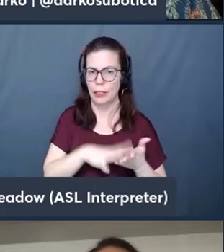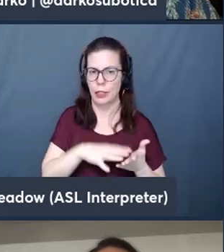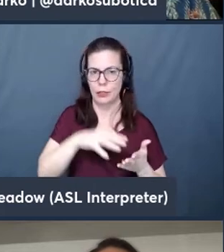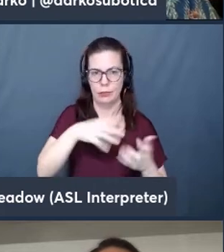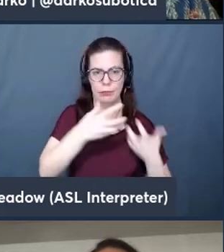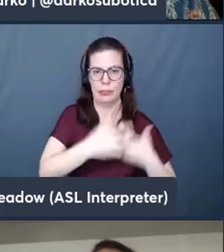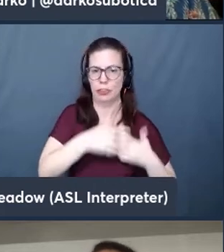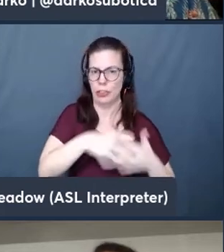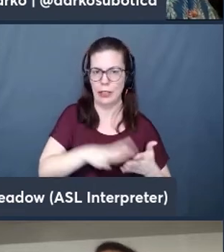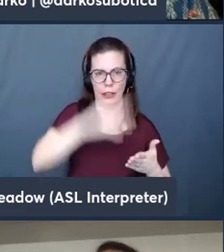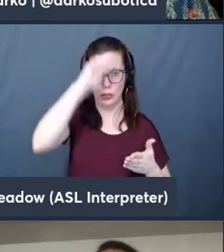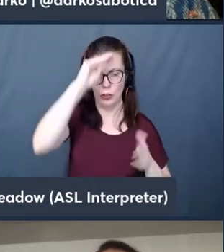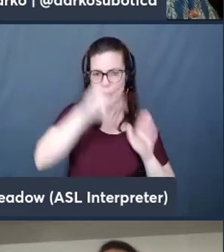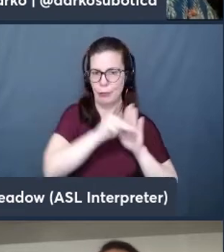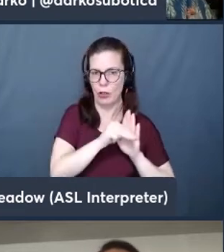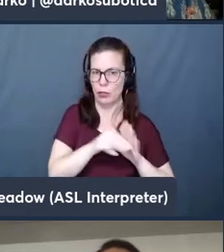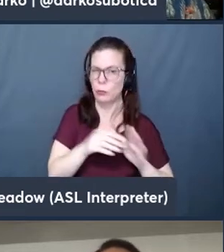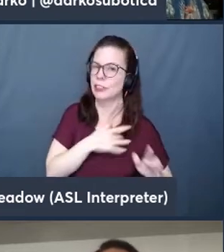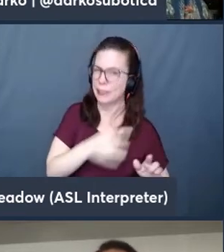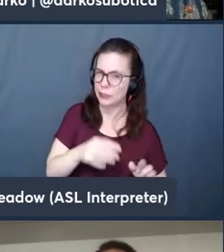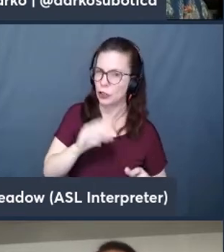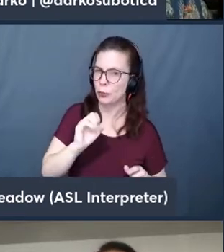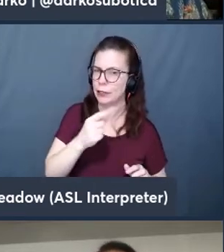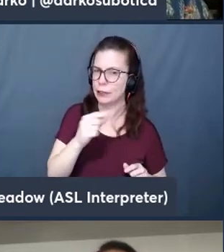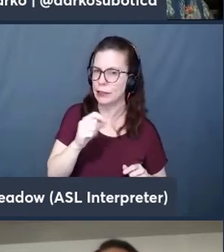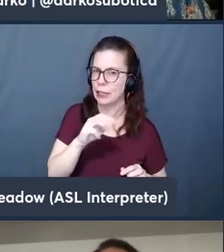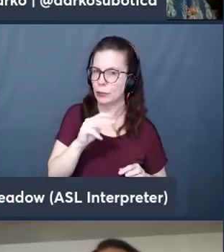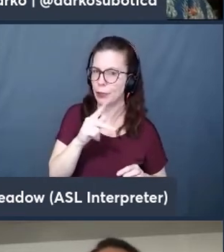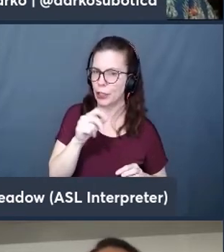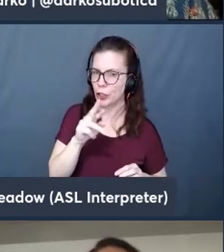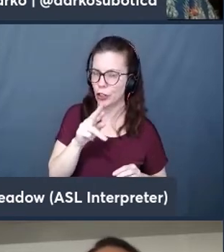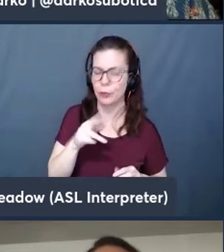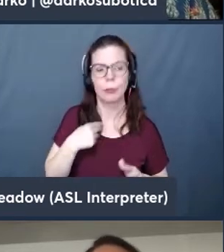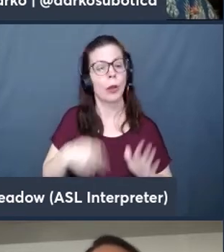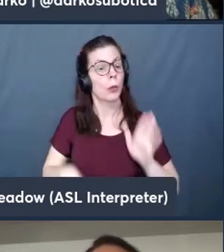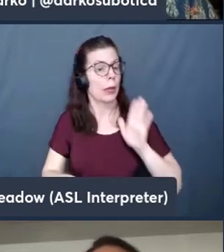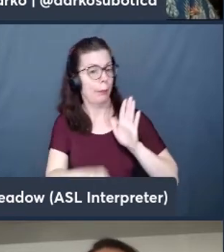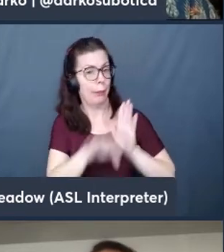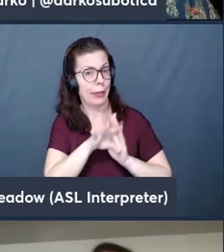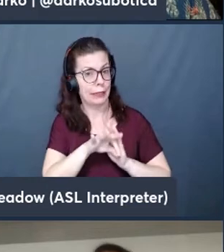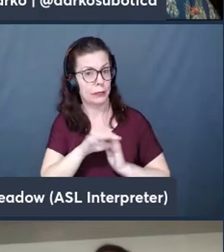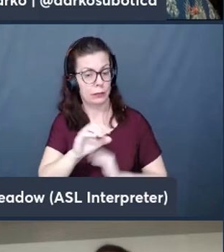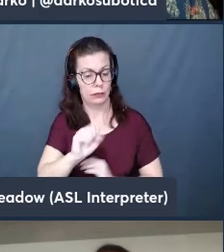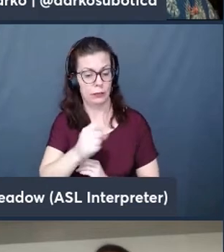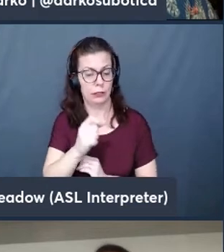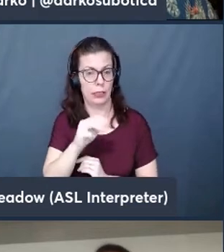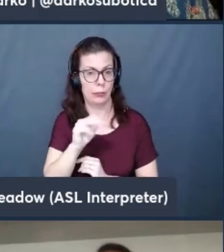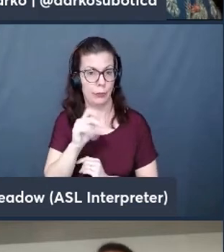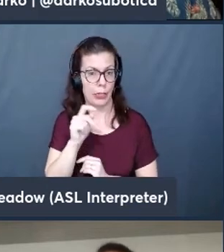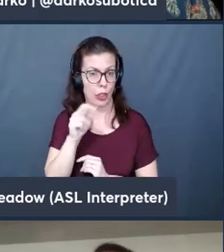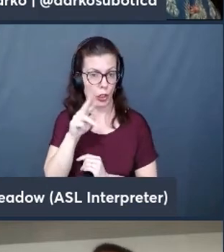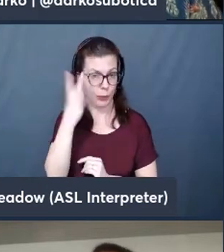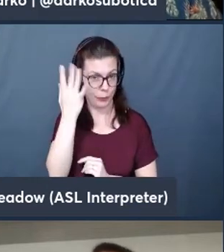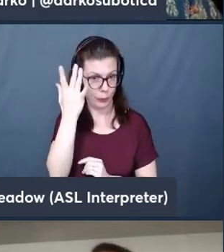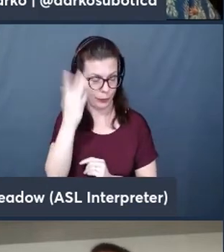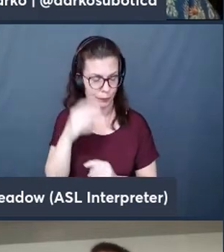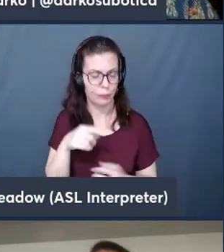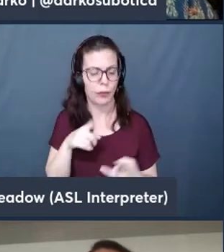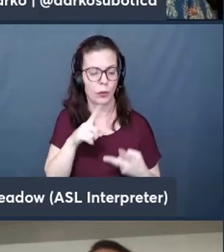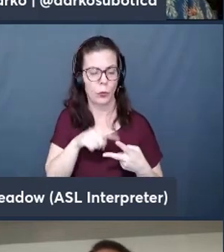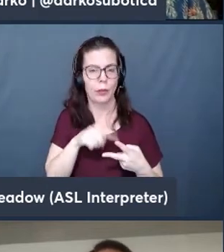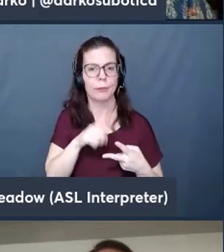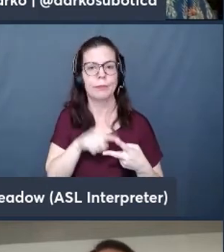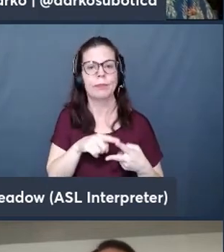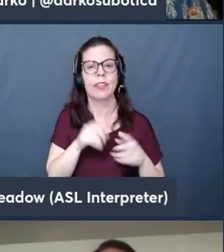Okay. SageMaker is normally used for, but we chose SageMaker for a couple key reasons. One, its ability